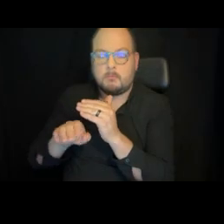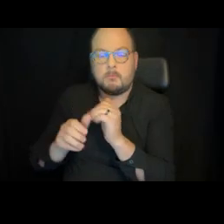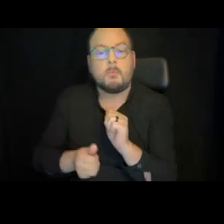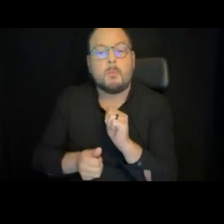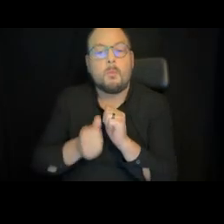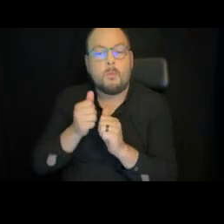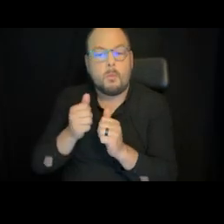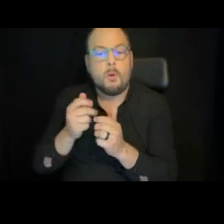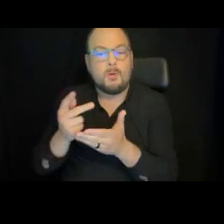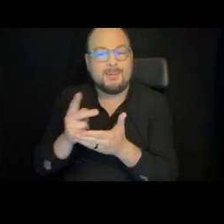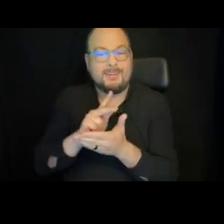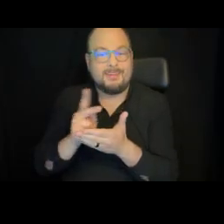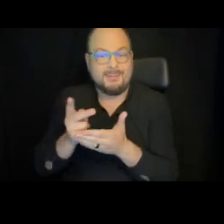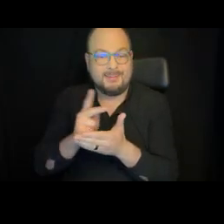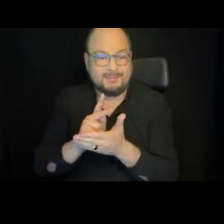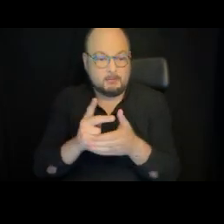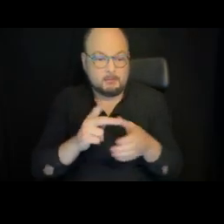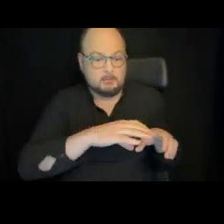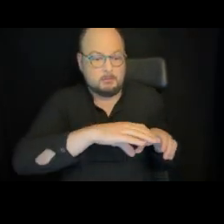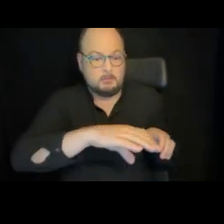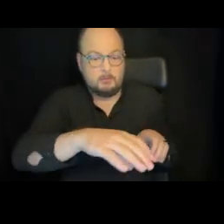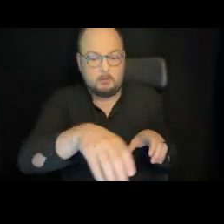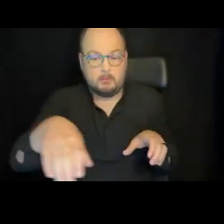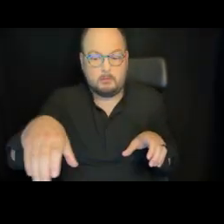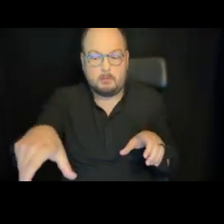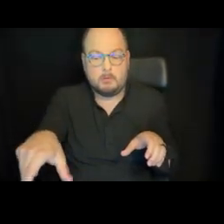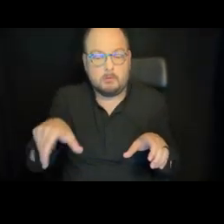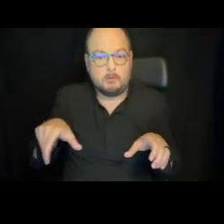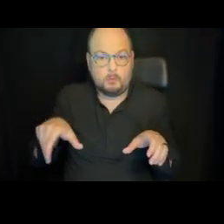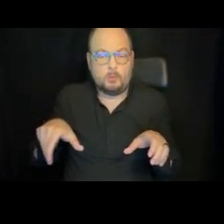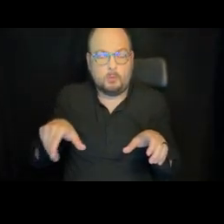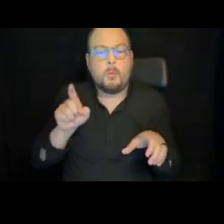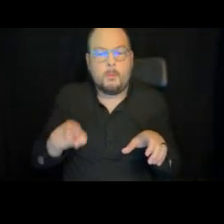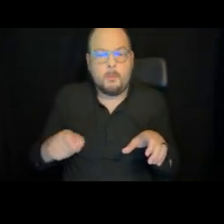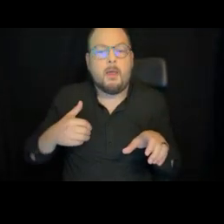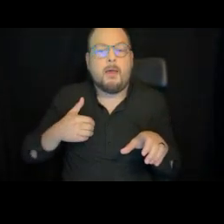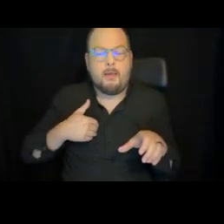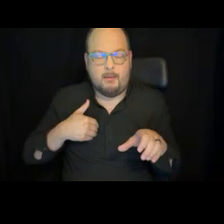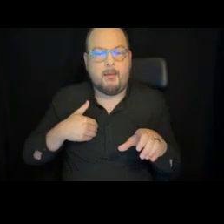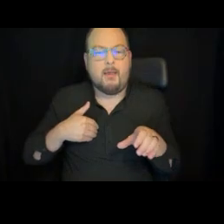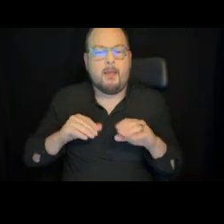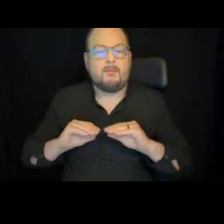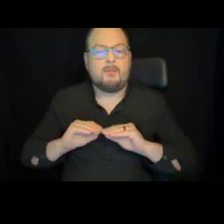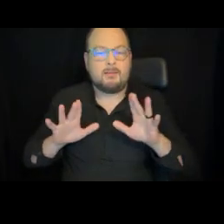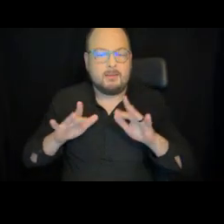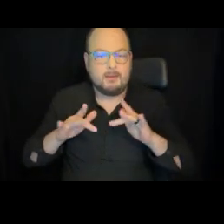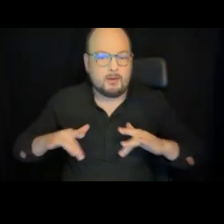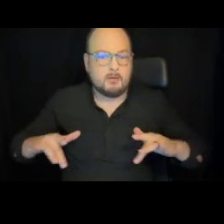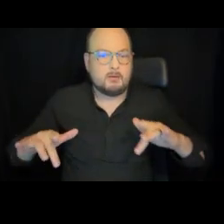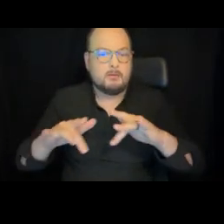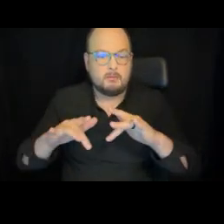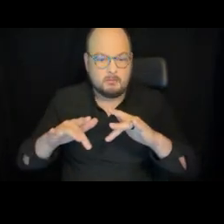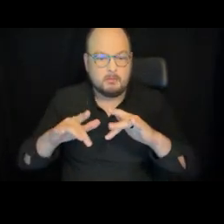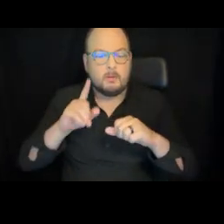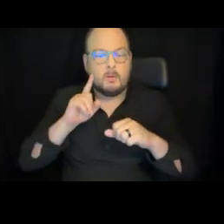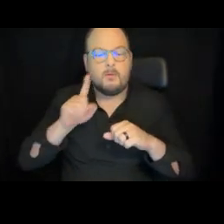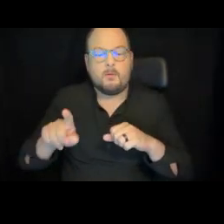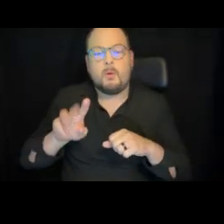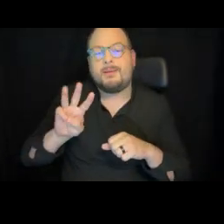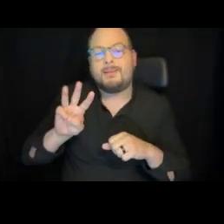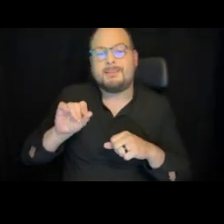kitchens will need clearance for a minimum 60-inch circular turning